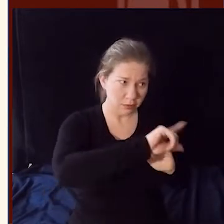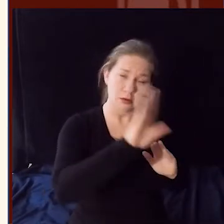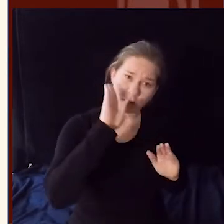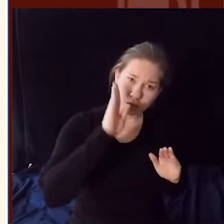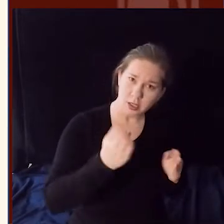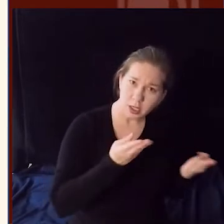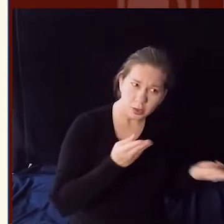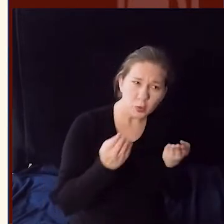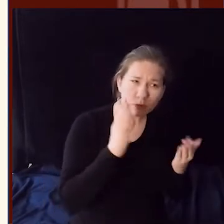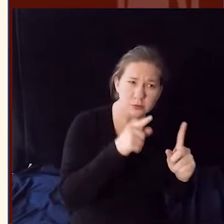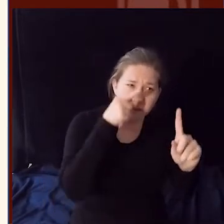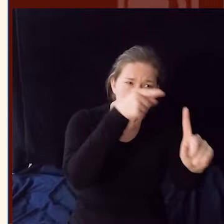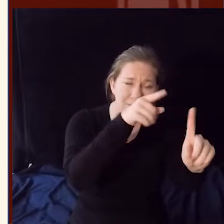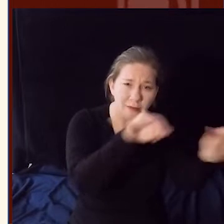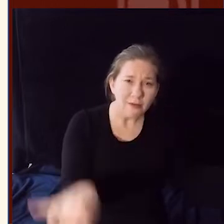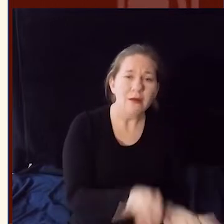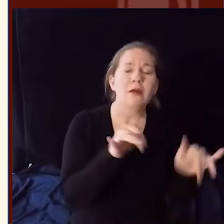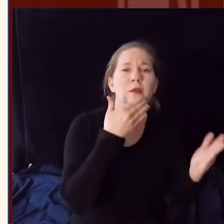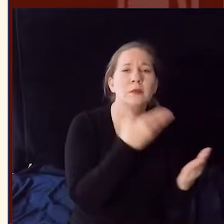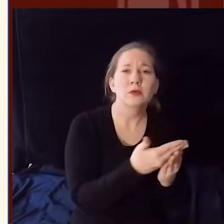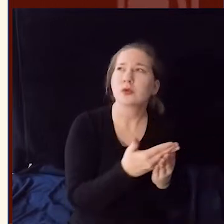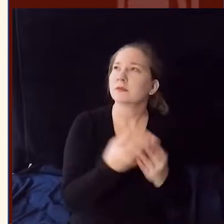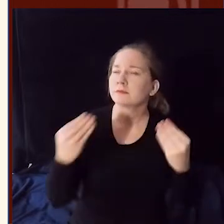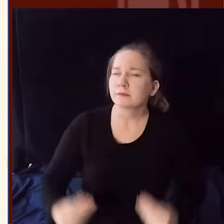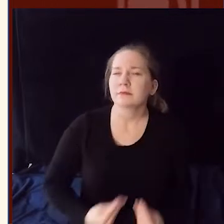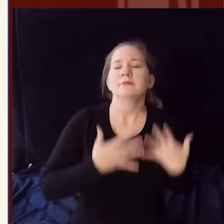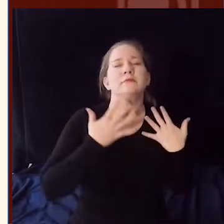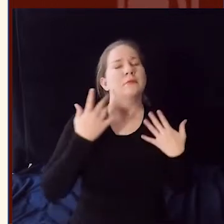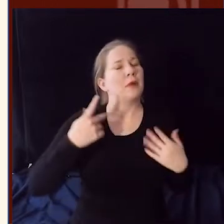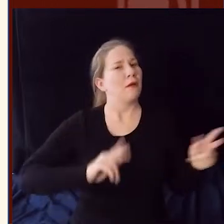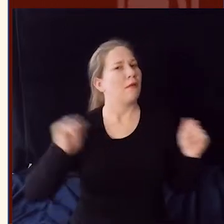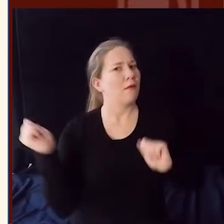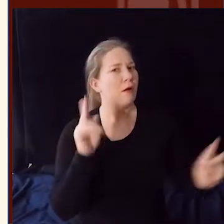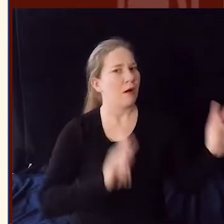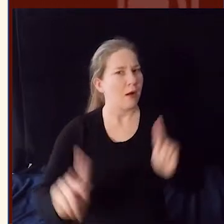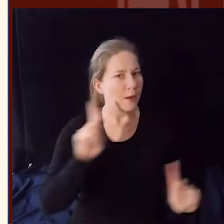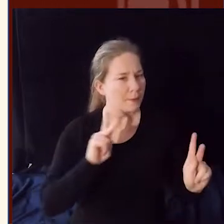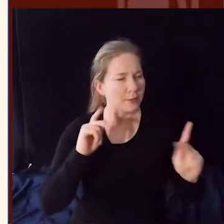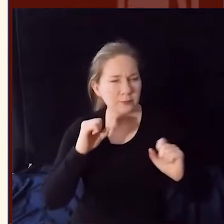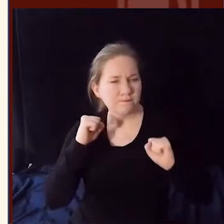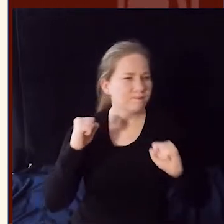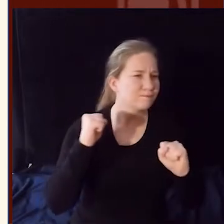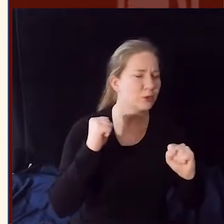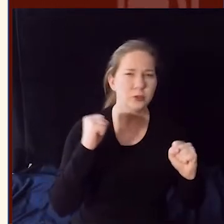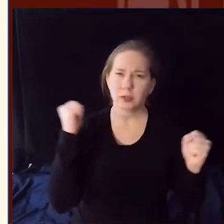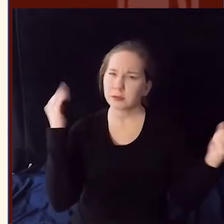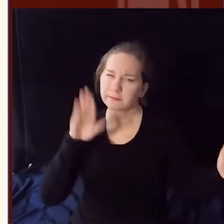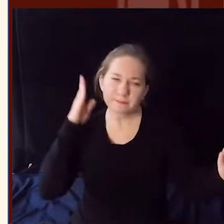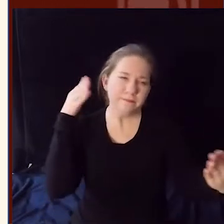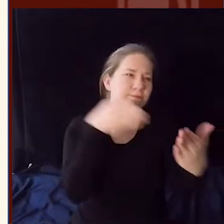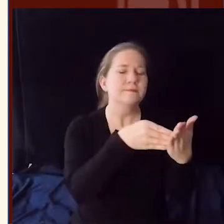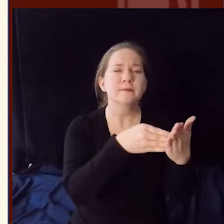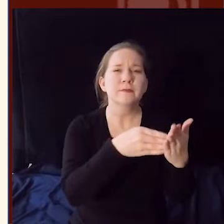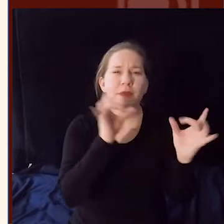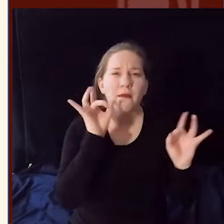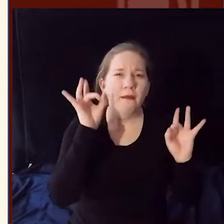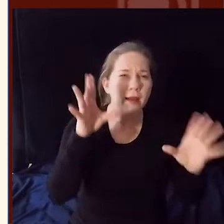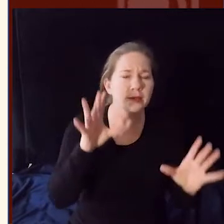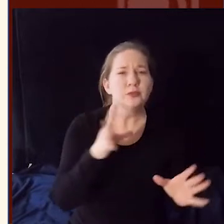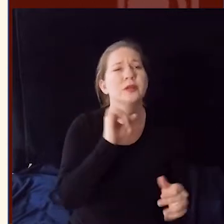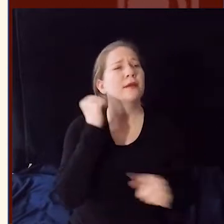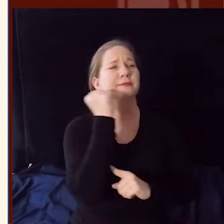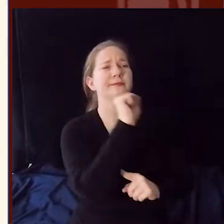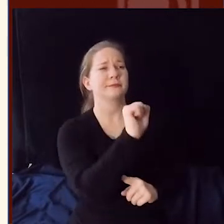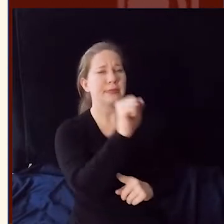people with courage to speak out against hatred, to actively resist evil. Unite the human family in bonds of